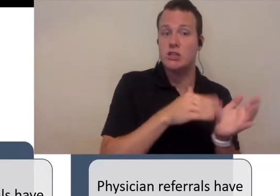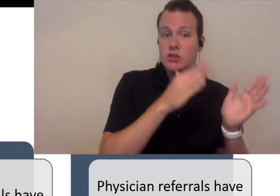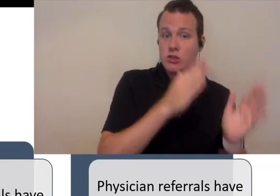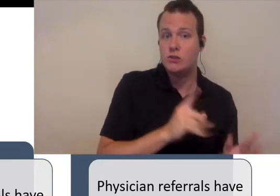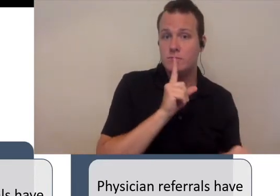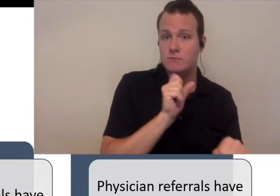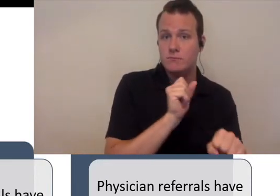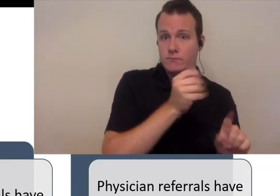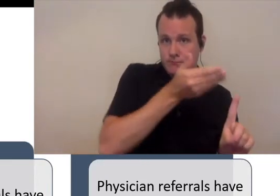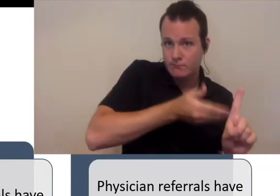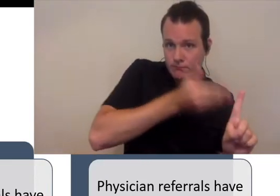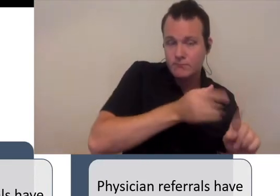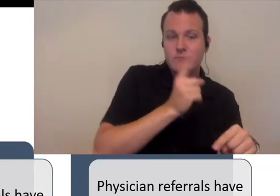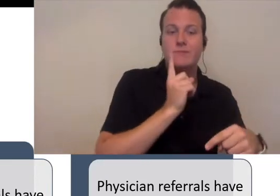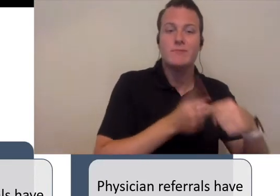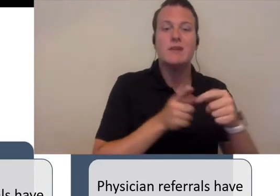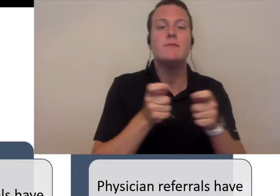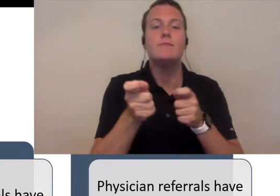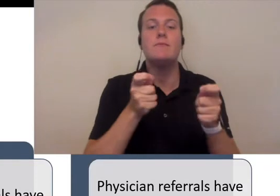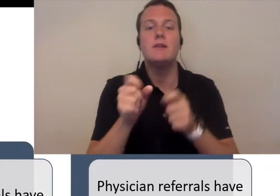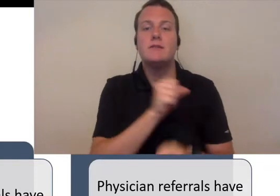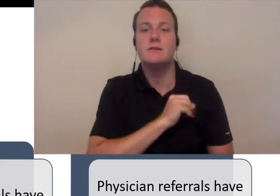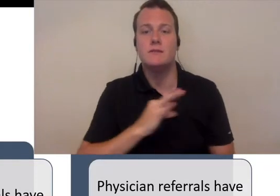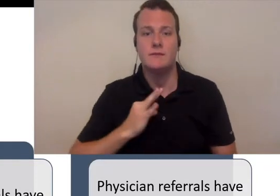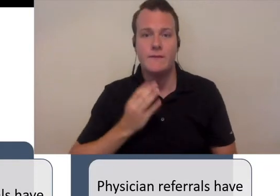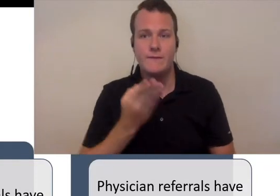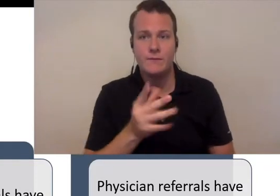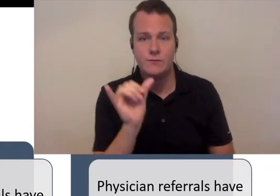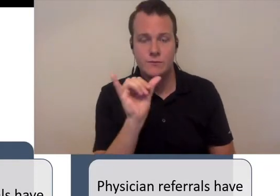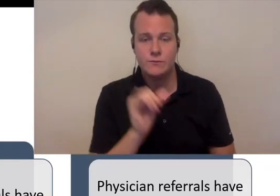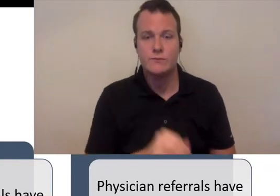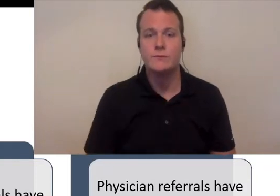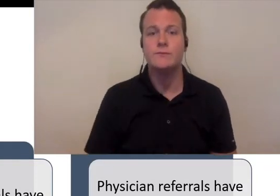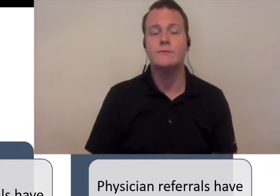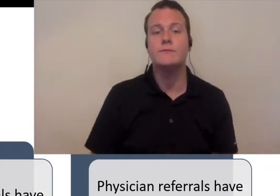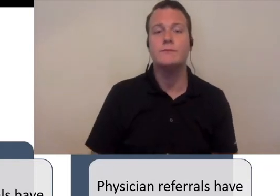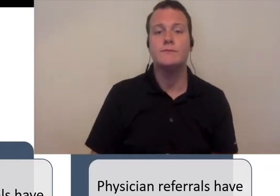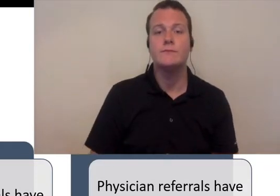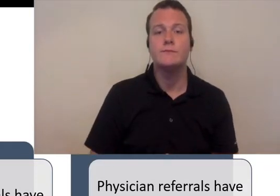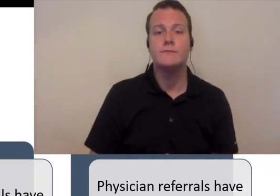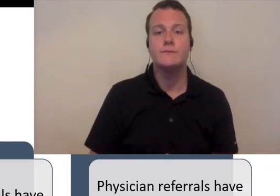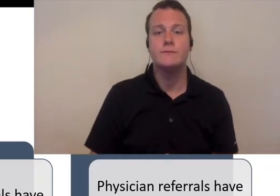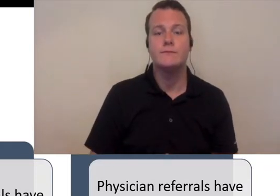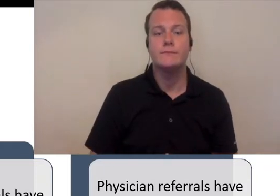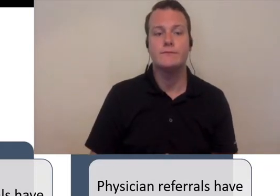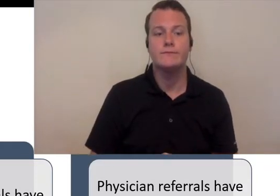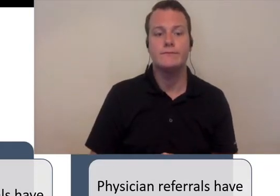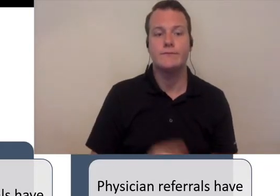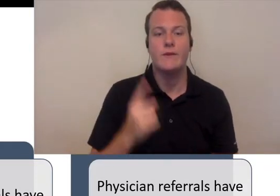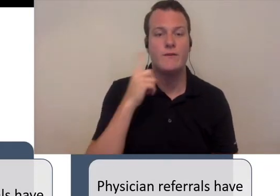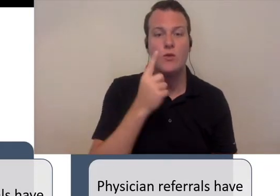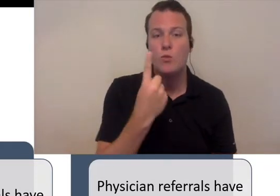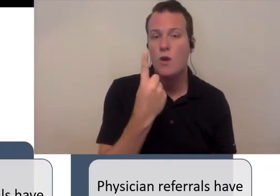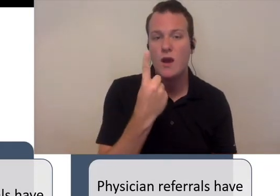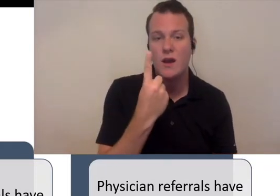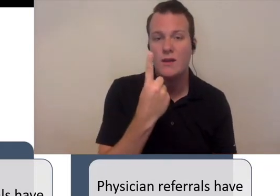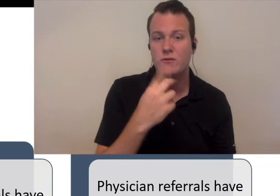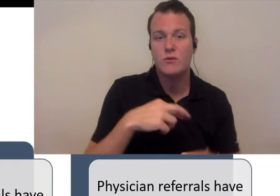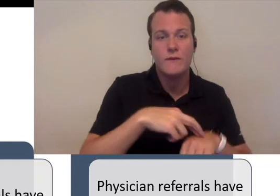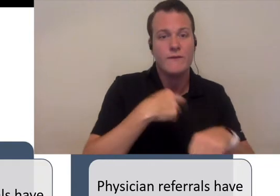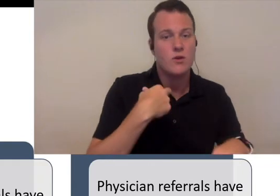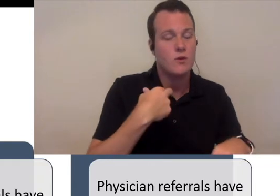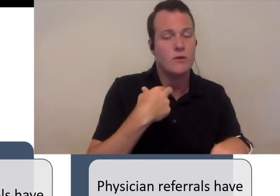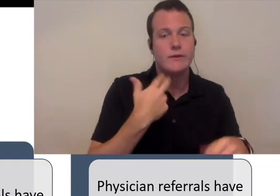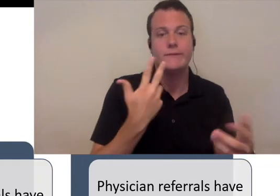physician, but with the key management staff of that office to even get one referral. Don't